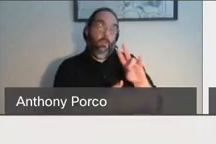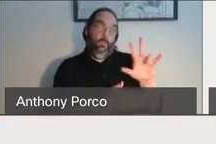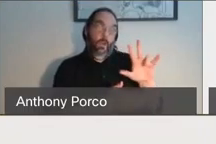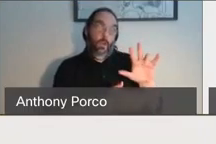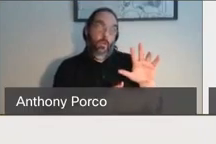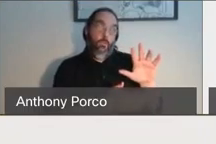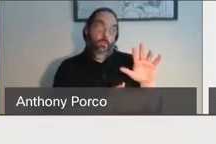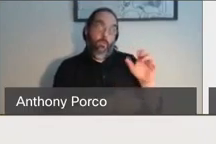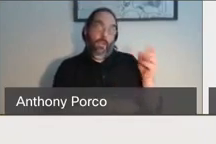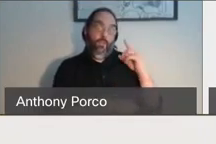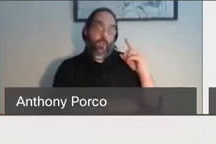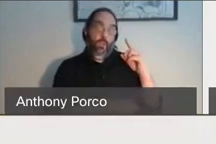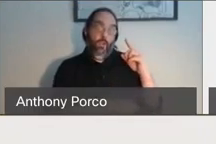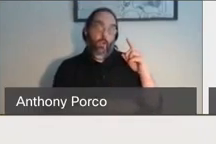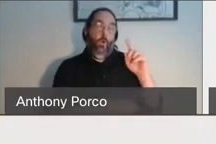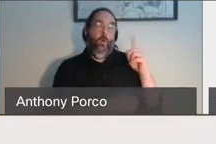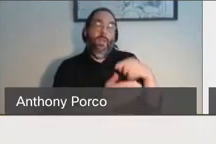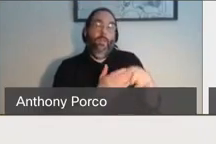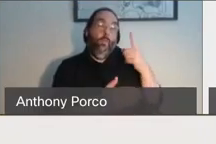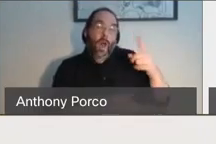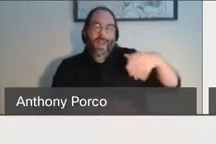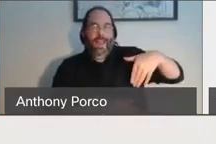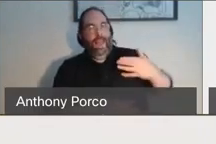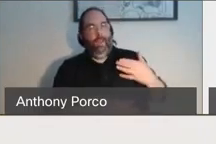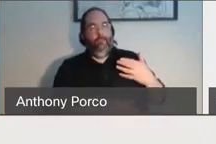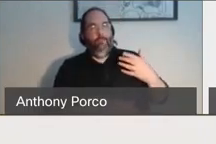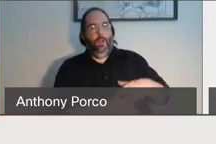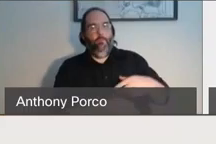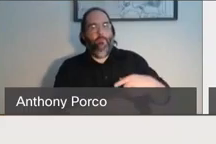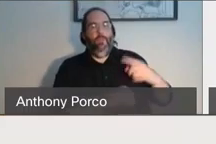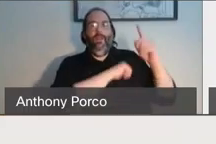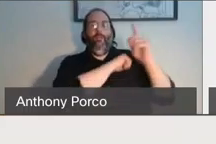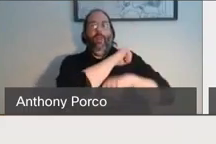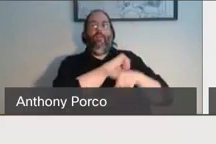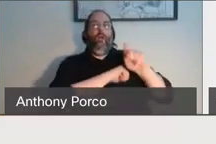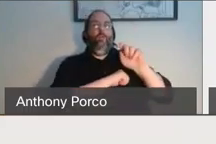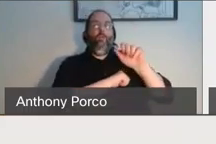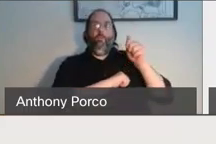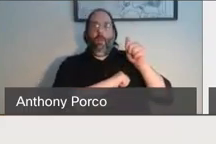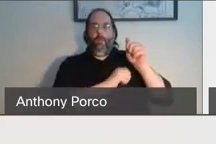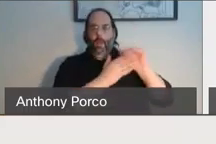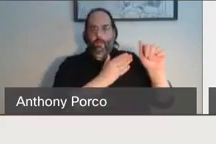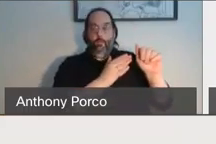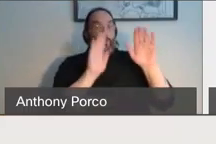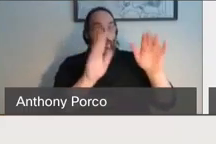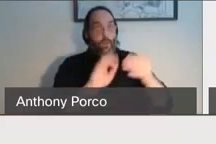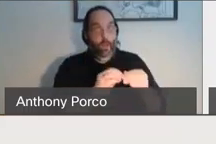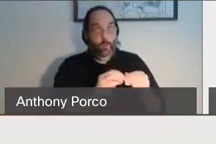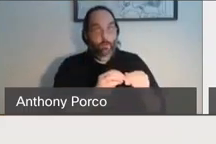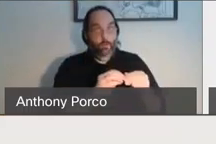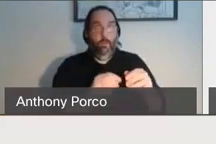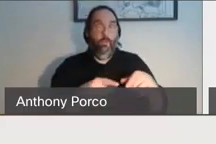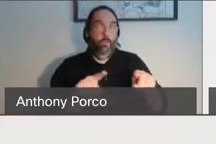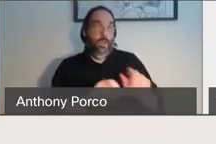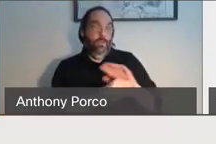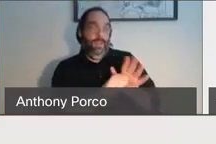3,575 invoices, we only pay one late invoice with a penalty of 110. Now, these numbers are great because during this pandemic